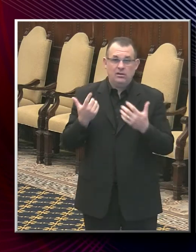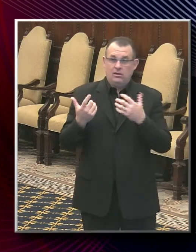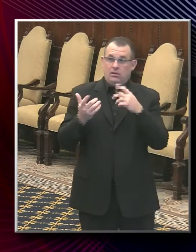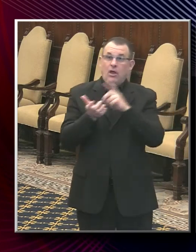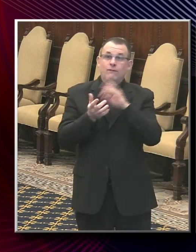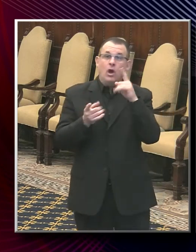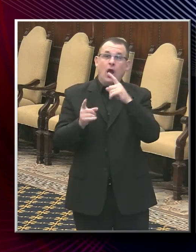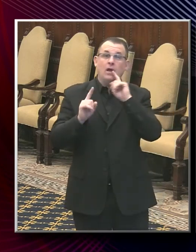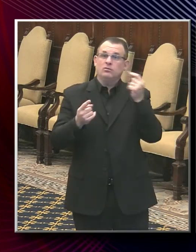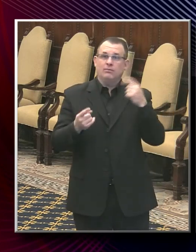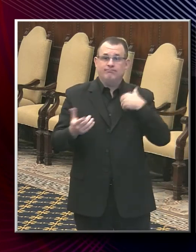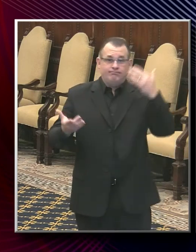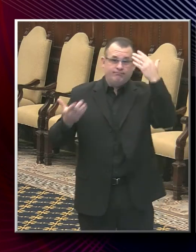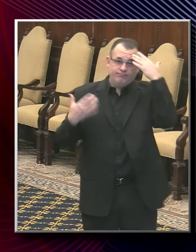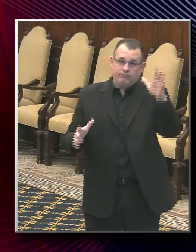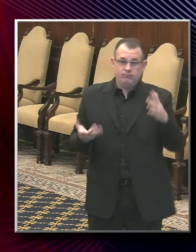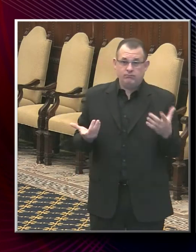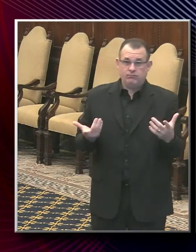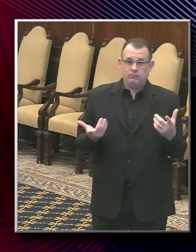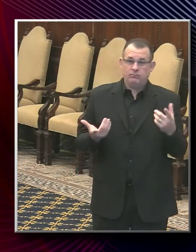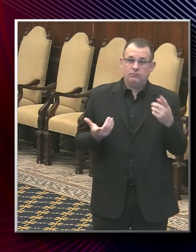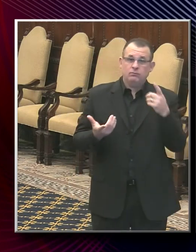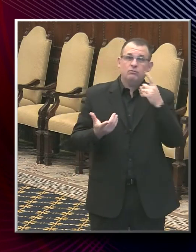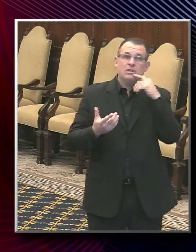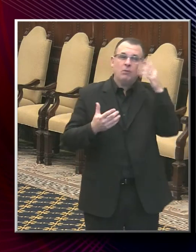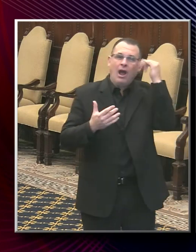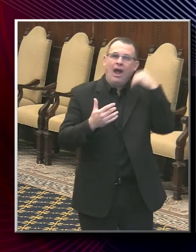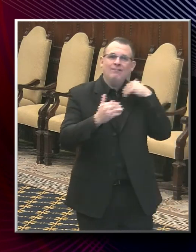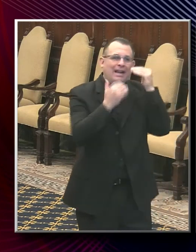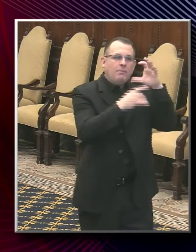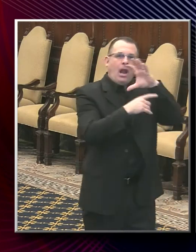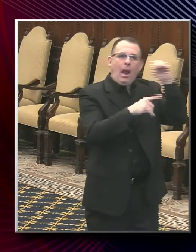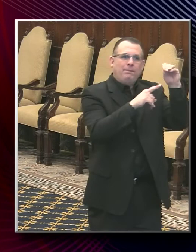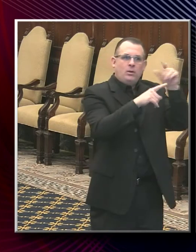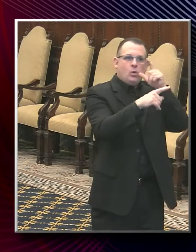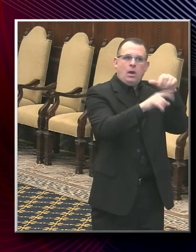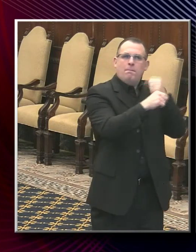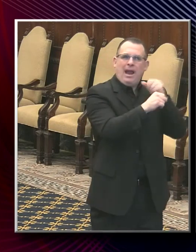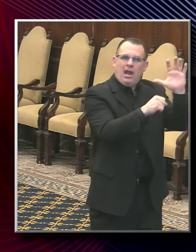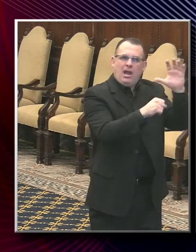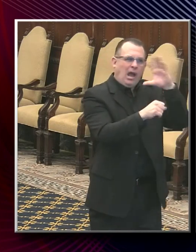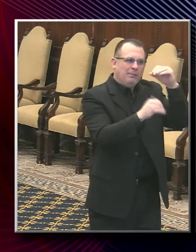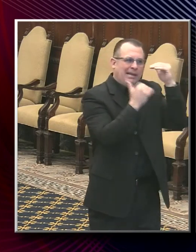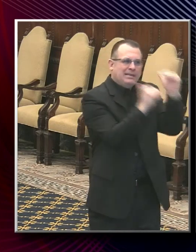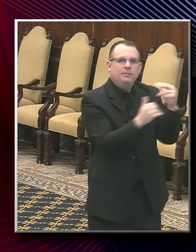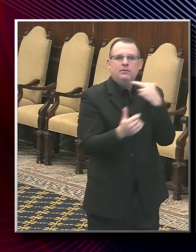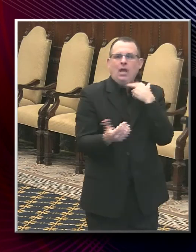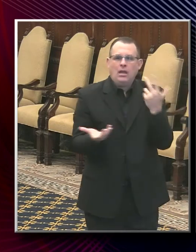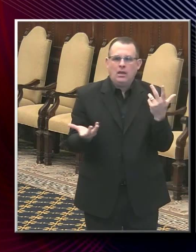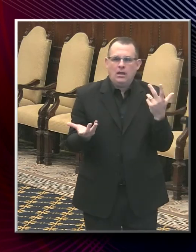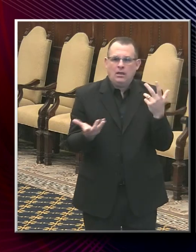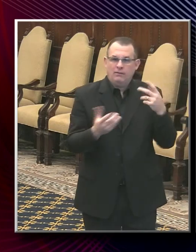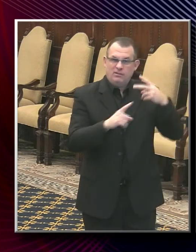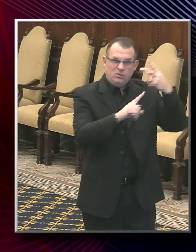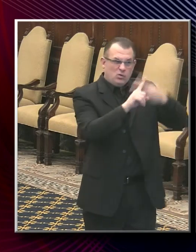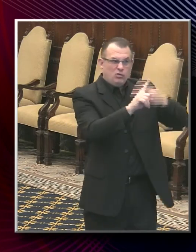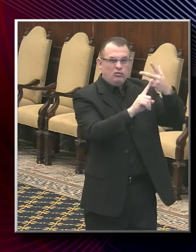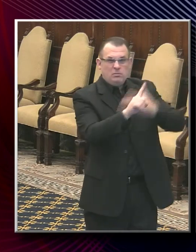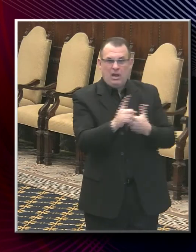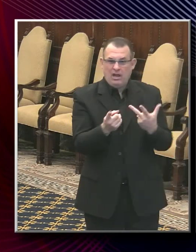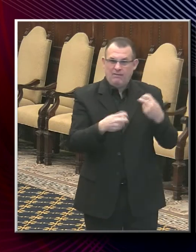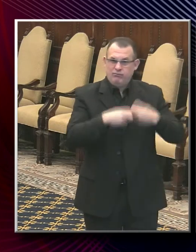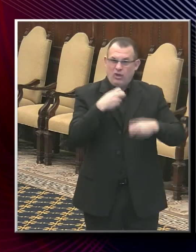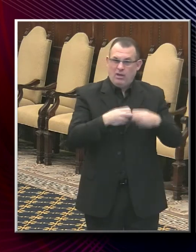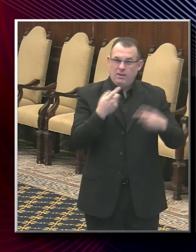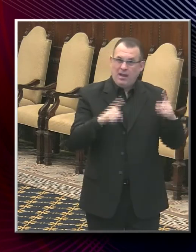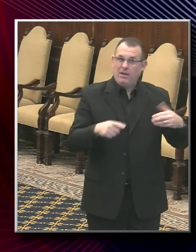number of manufacturers that are making this in this country, but we've known for about the past 2 or 3 months that this was going to be a problem. And so I don't understand